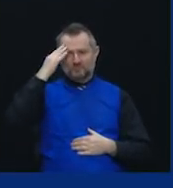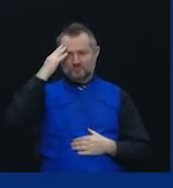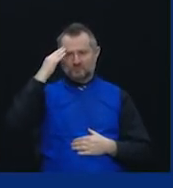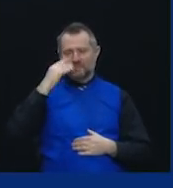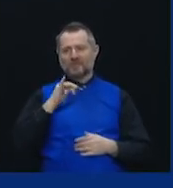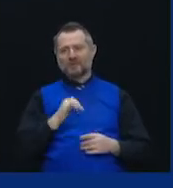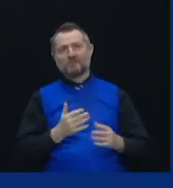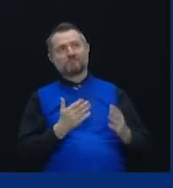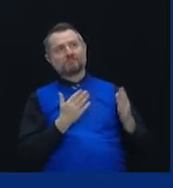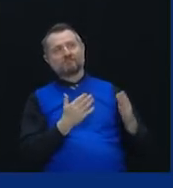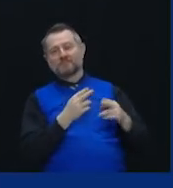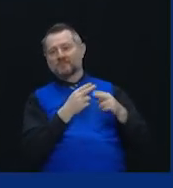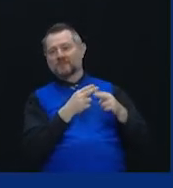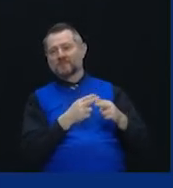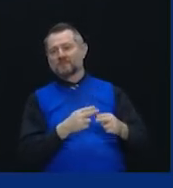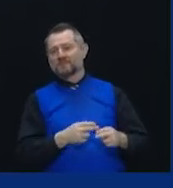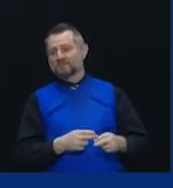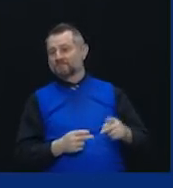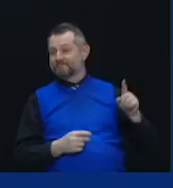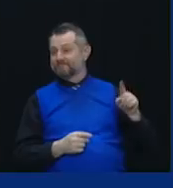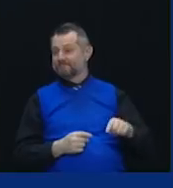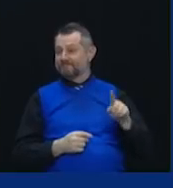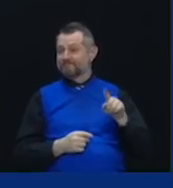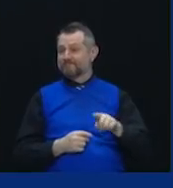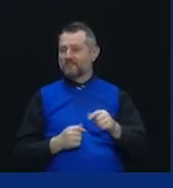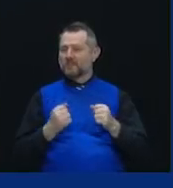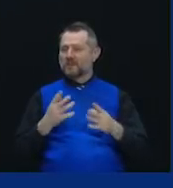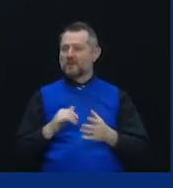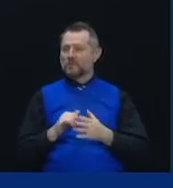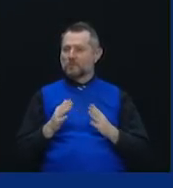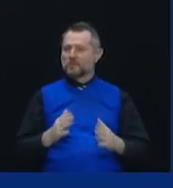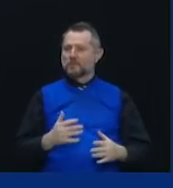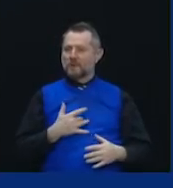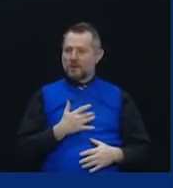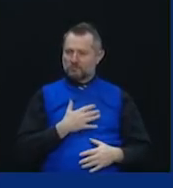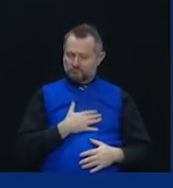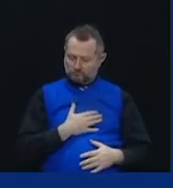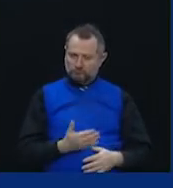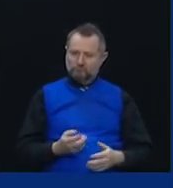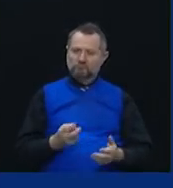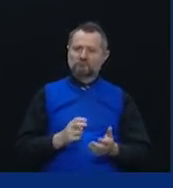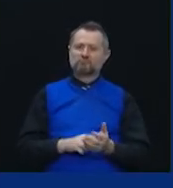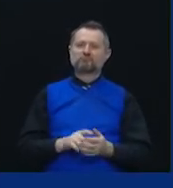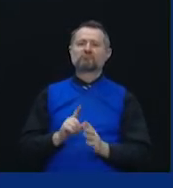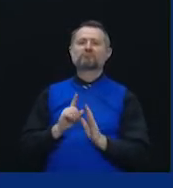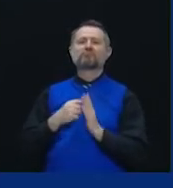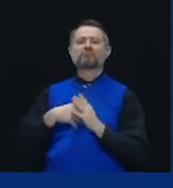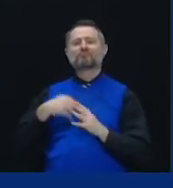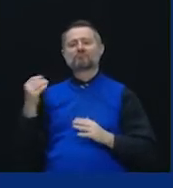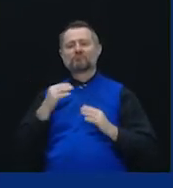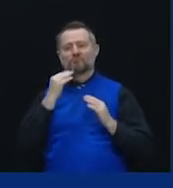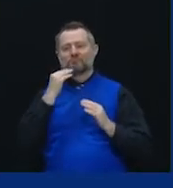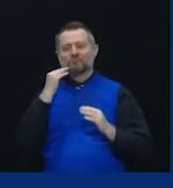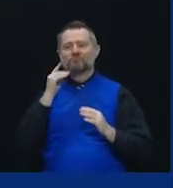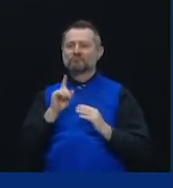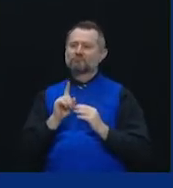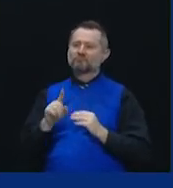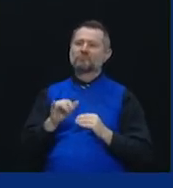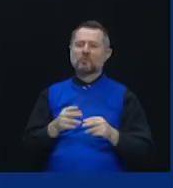And many, many New Yorkers rose to the occasion. That will be the essential worker memorial.